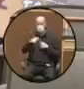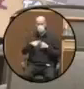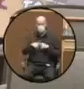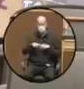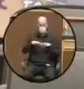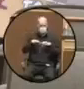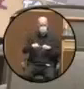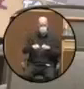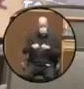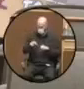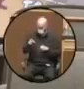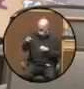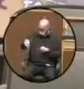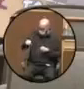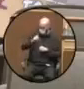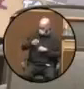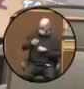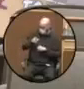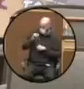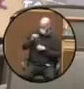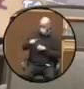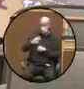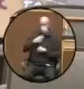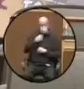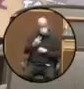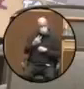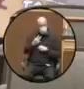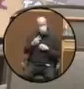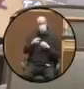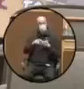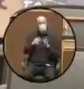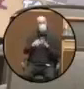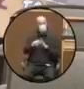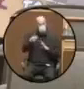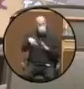thing. You are who that is in this case. Return to treating